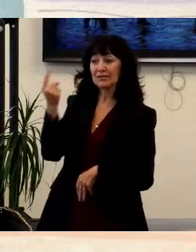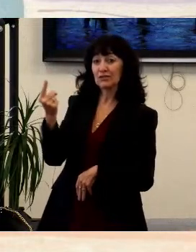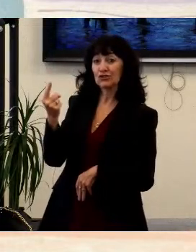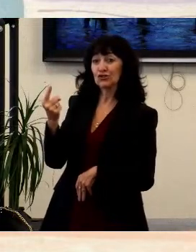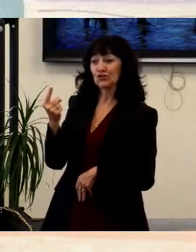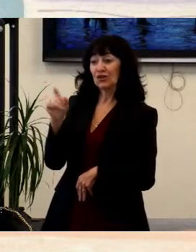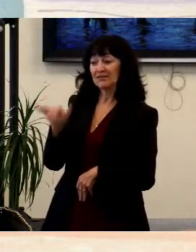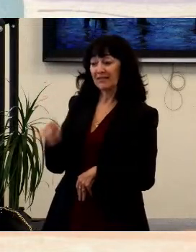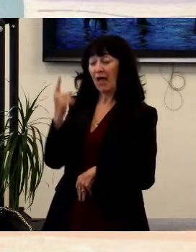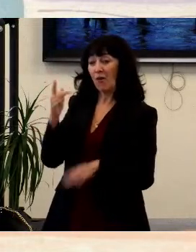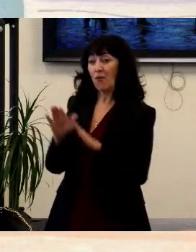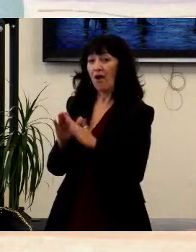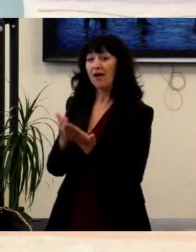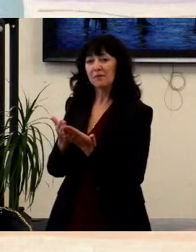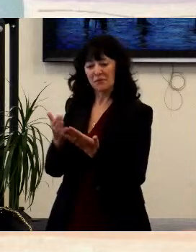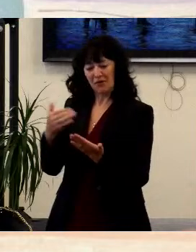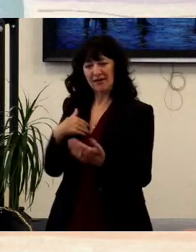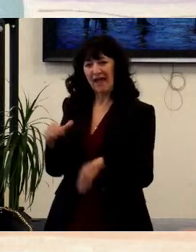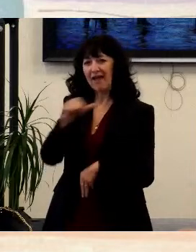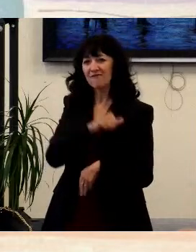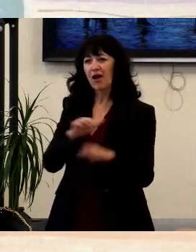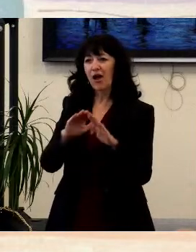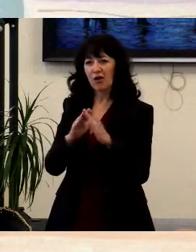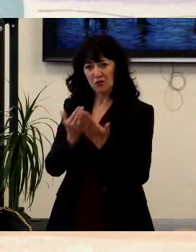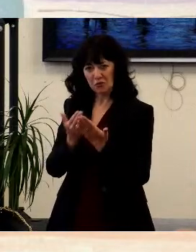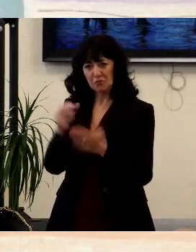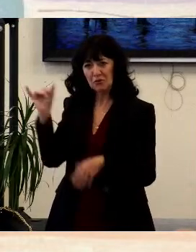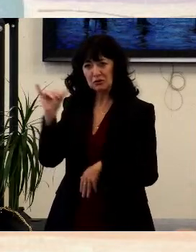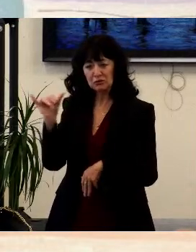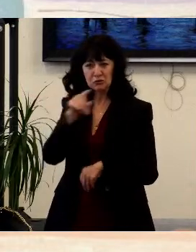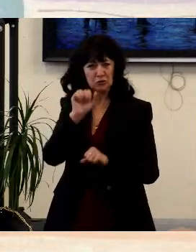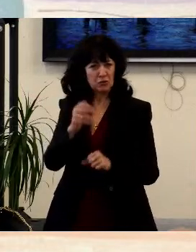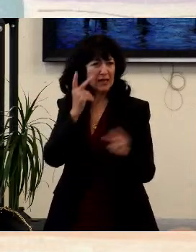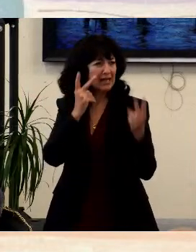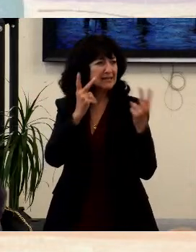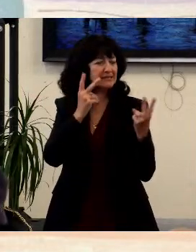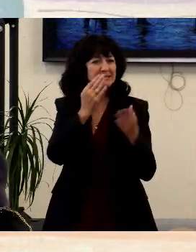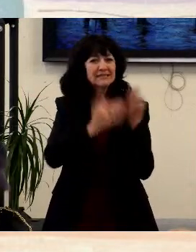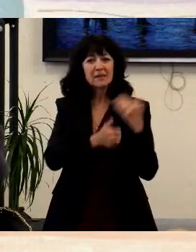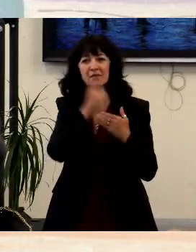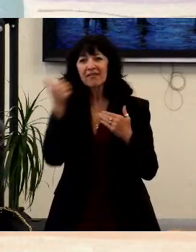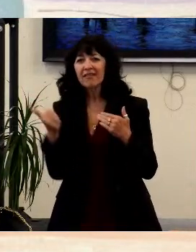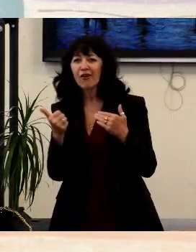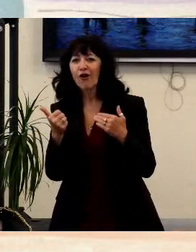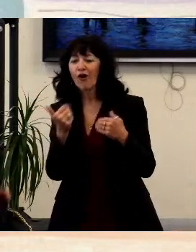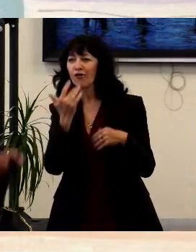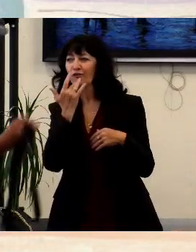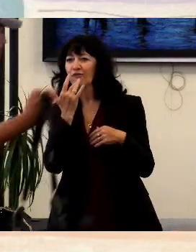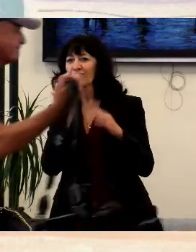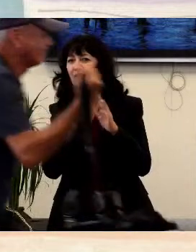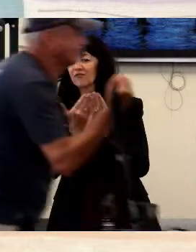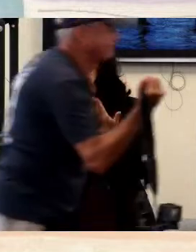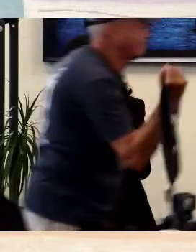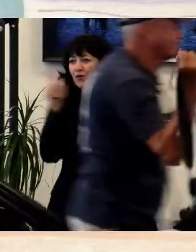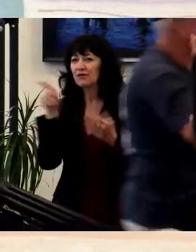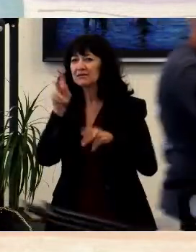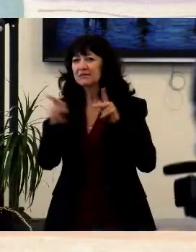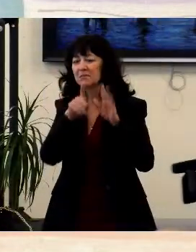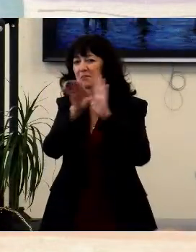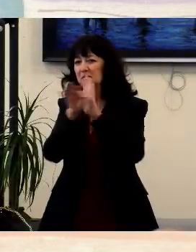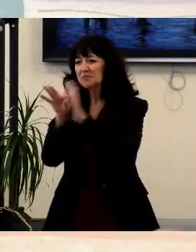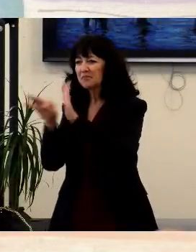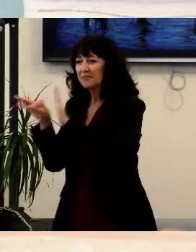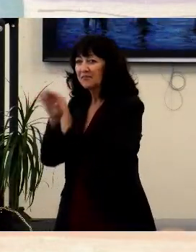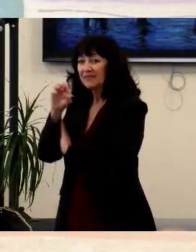Imagination Library collection. You can see some of the other favorite books that people who are attending today picked out. Emily made